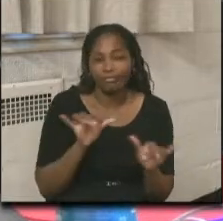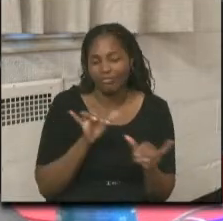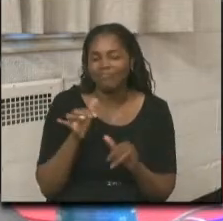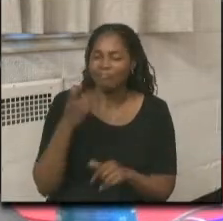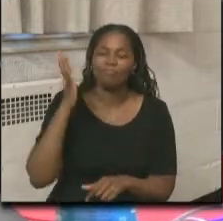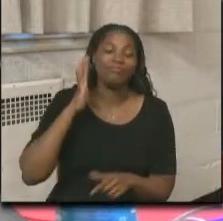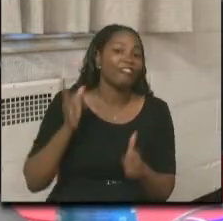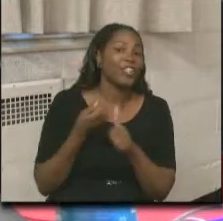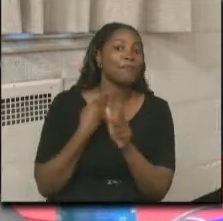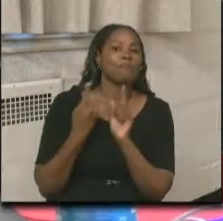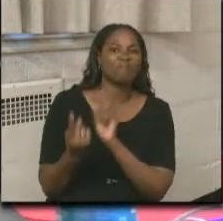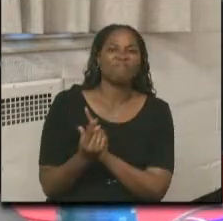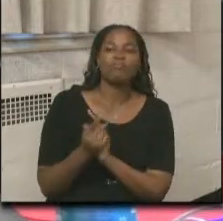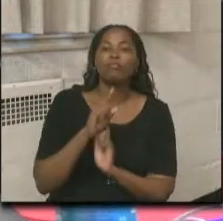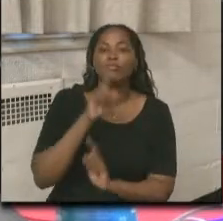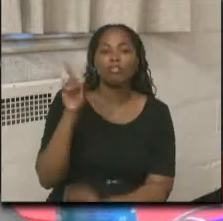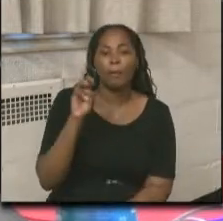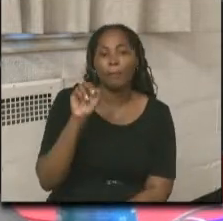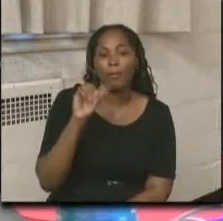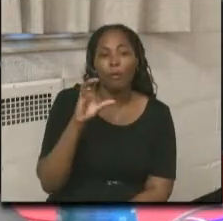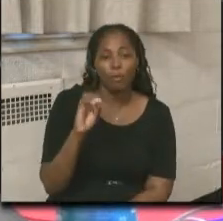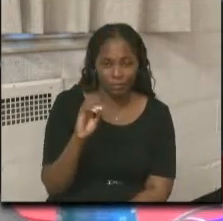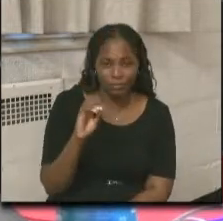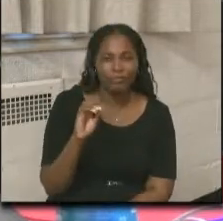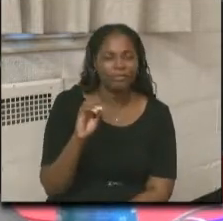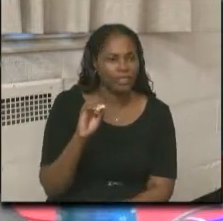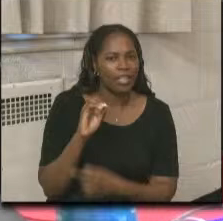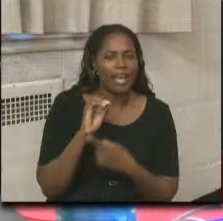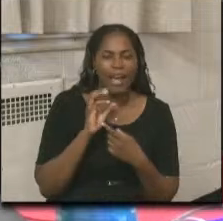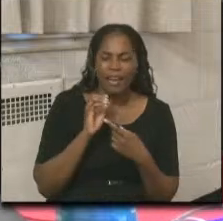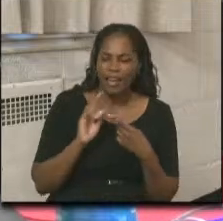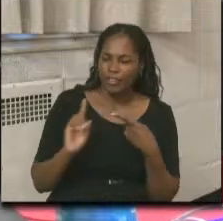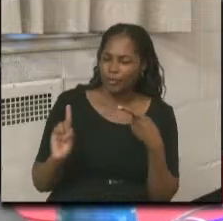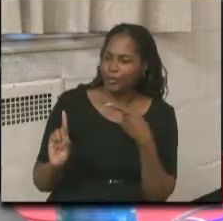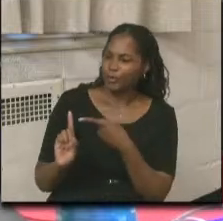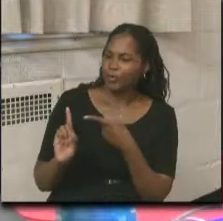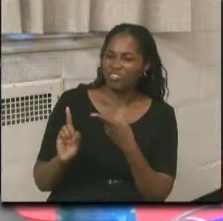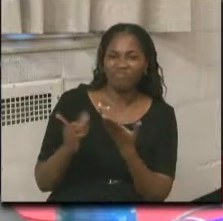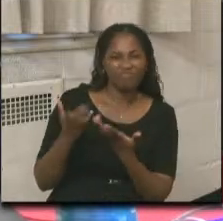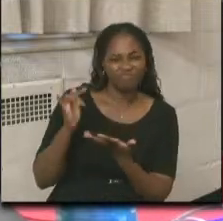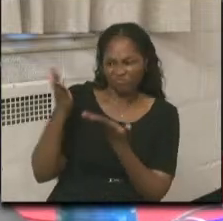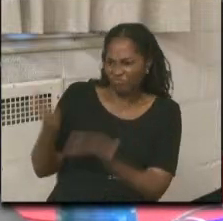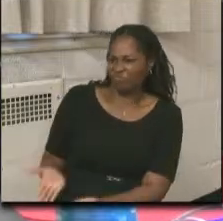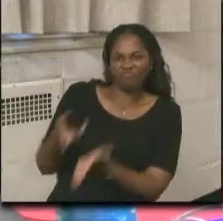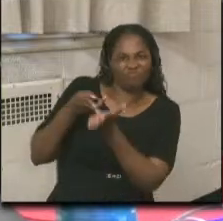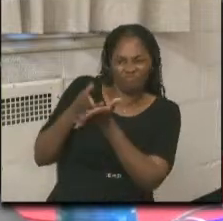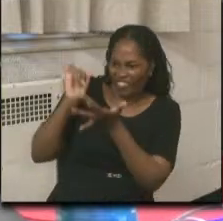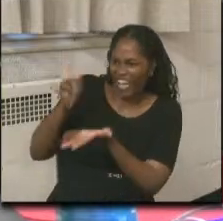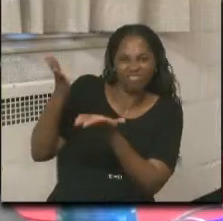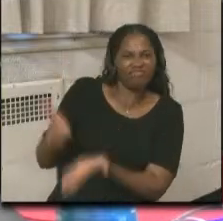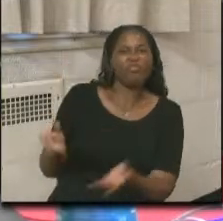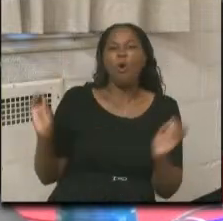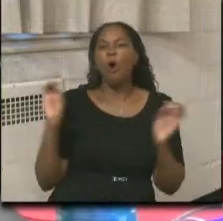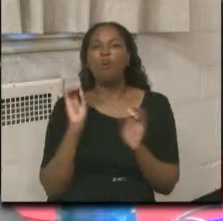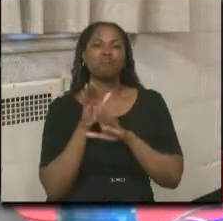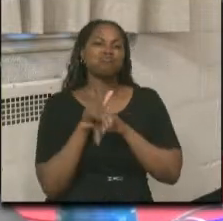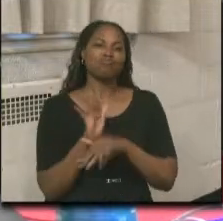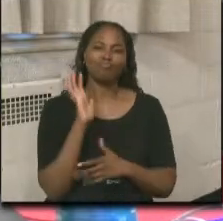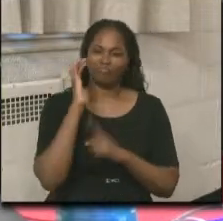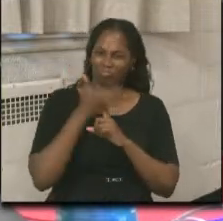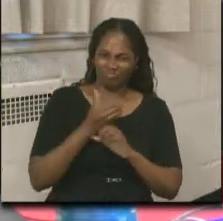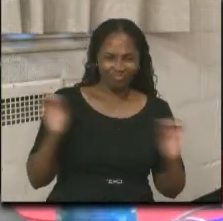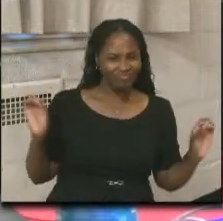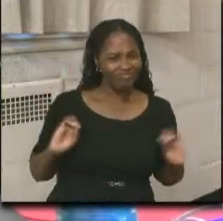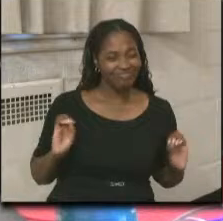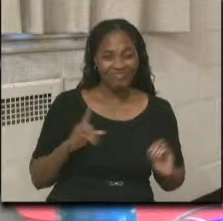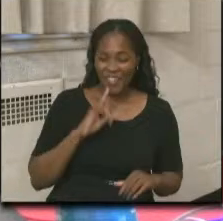we first met, it was at Mako, and you were just you were you, and that means a lot of energy and